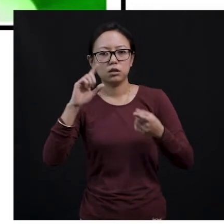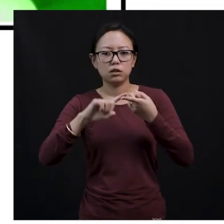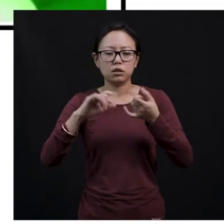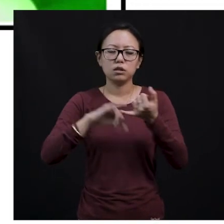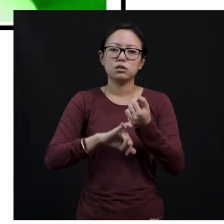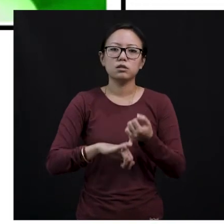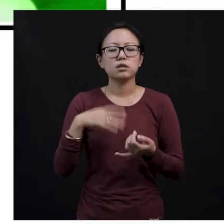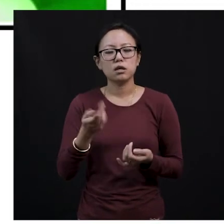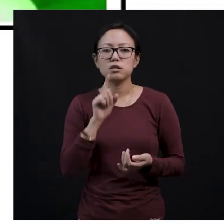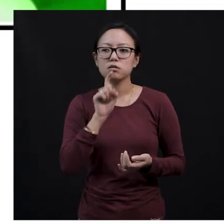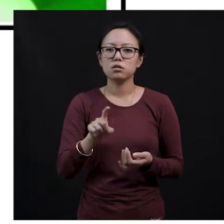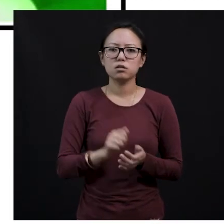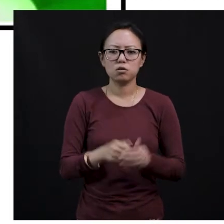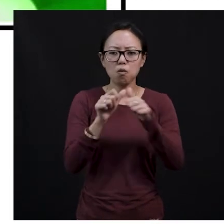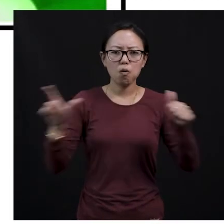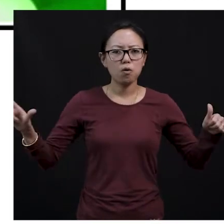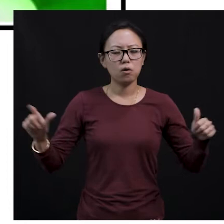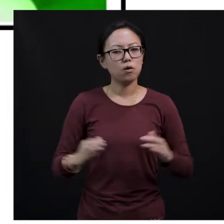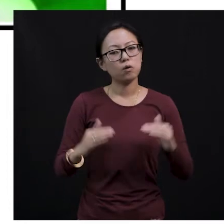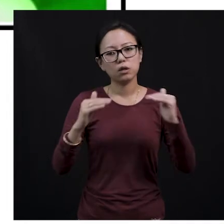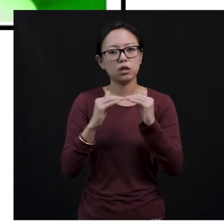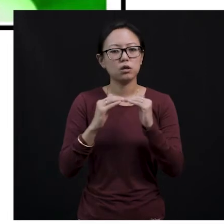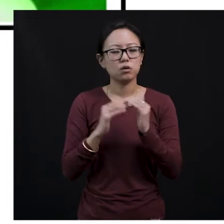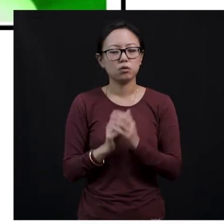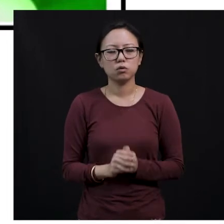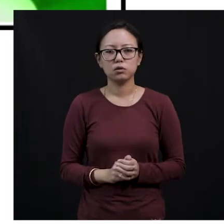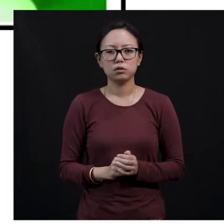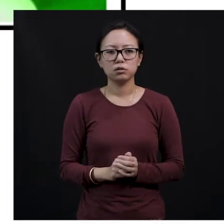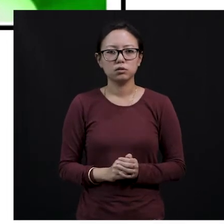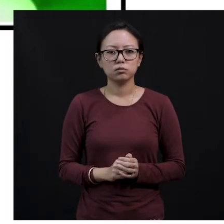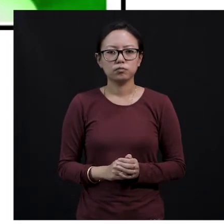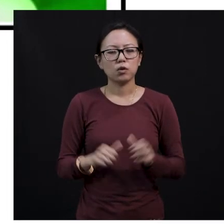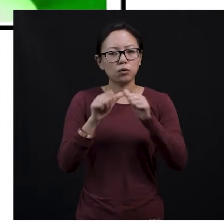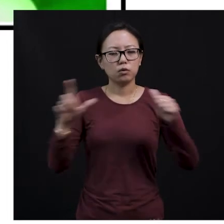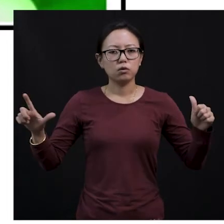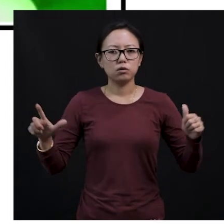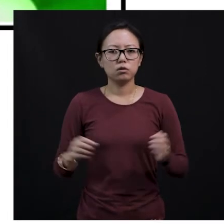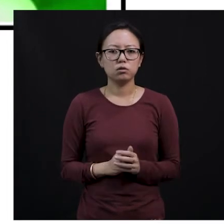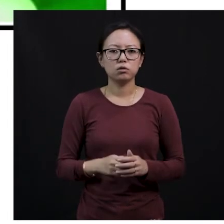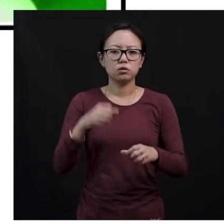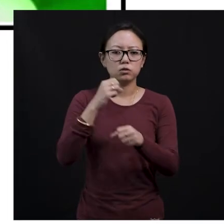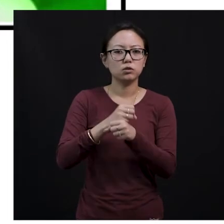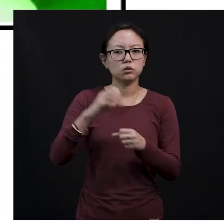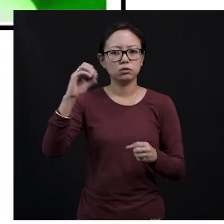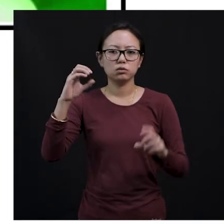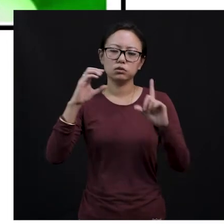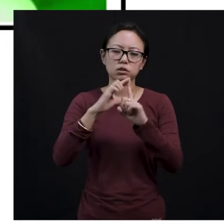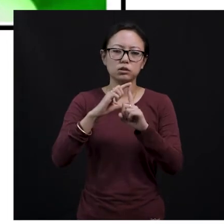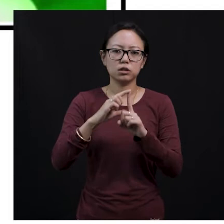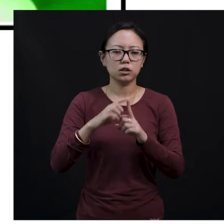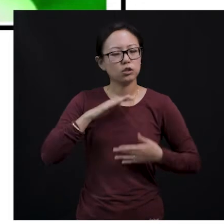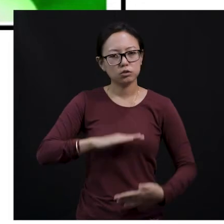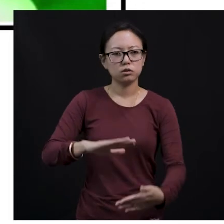God and we should all be equal. He started the civil disobedience movement. He started Dandi March, which was a